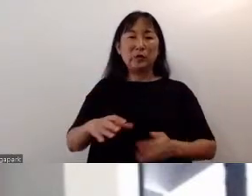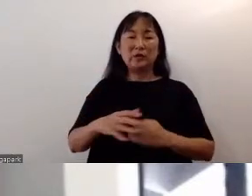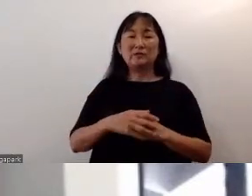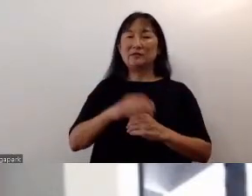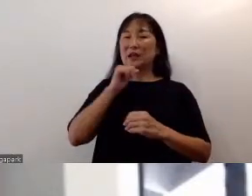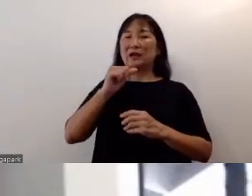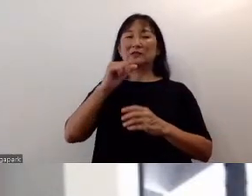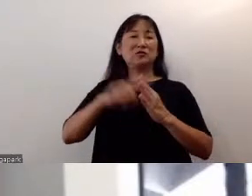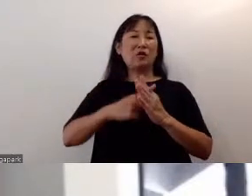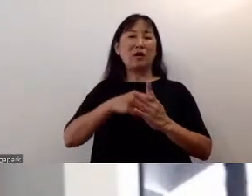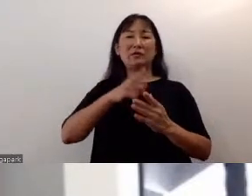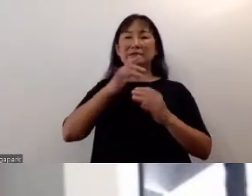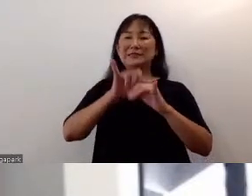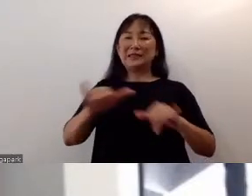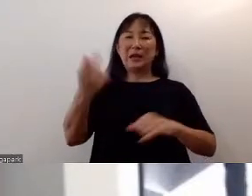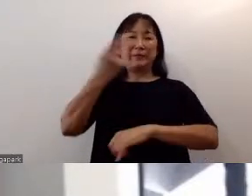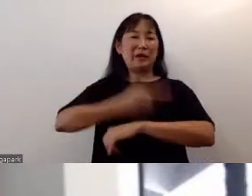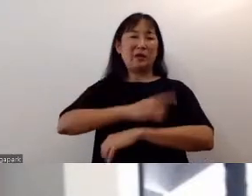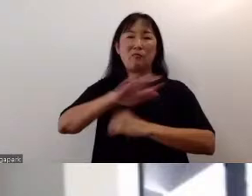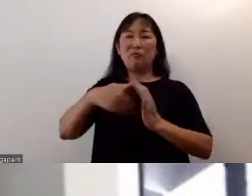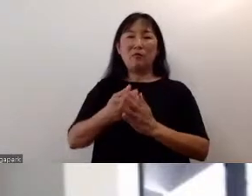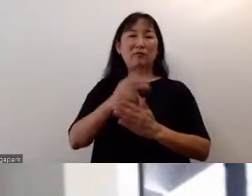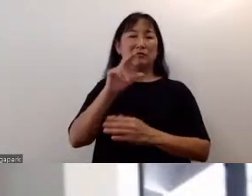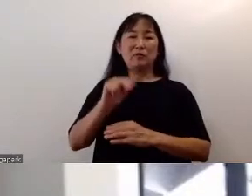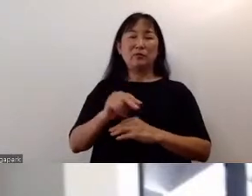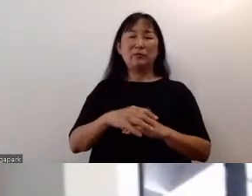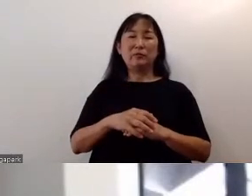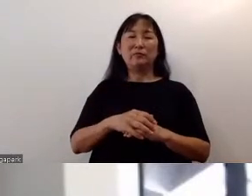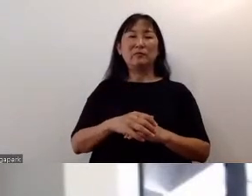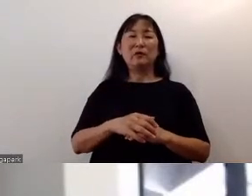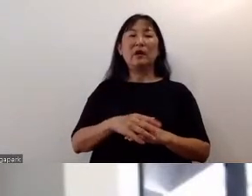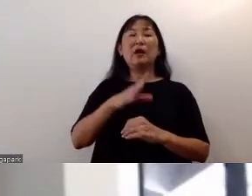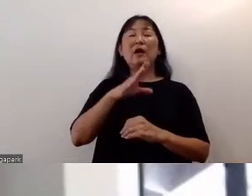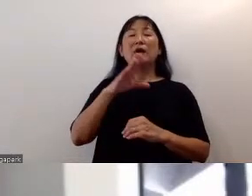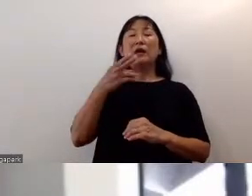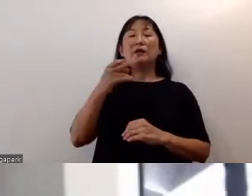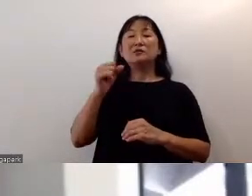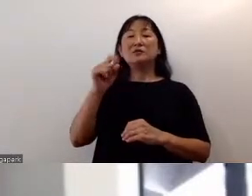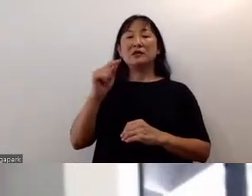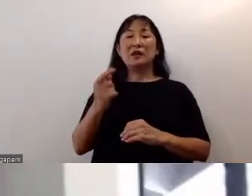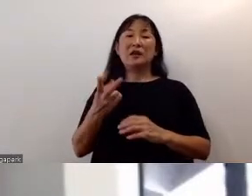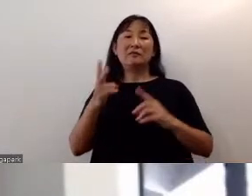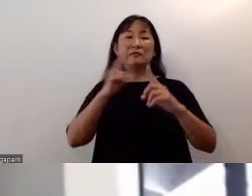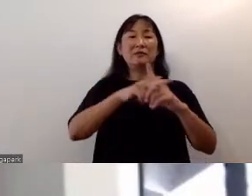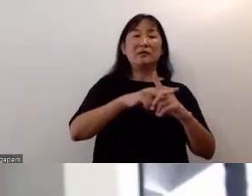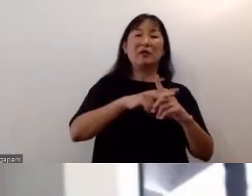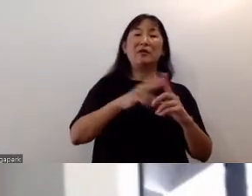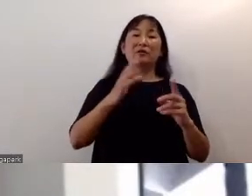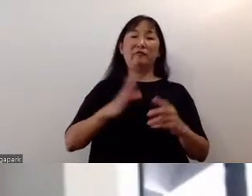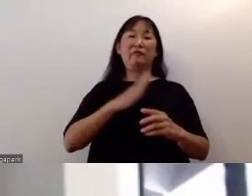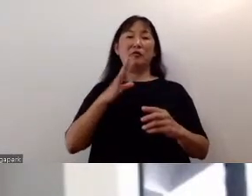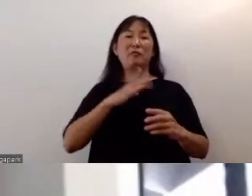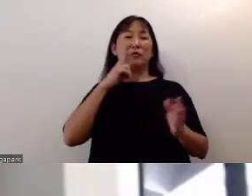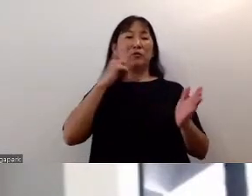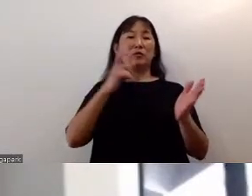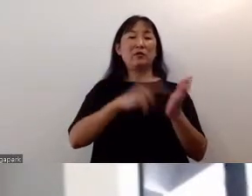that HSTA has submitted a formal notice for impact bargaining, anticipate conversations over the next few weeks around